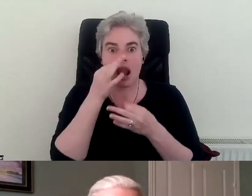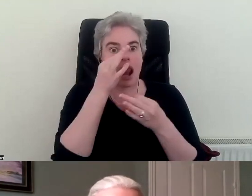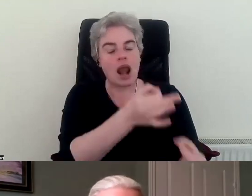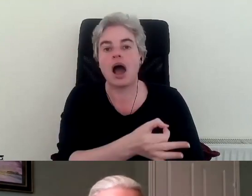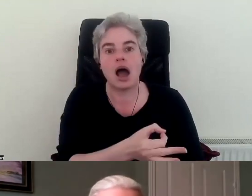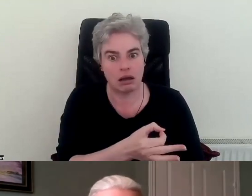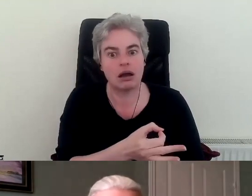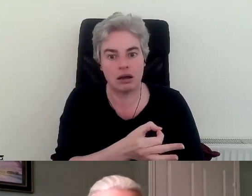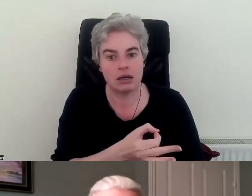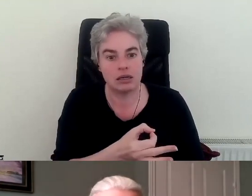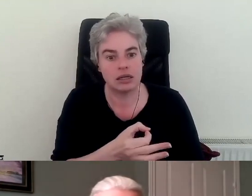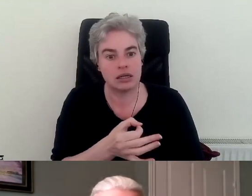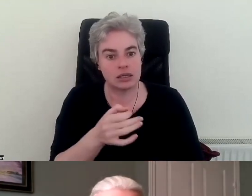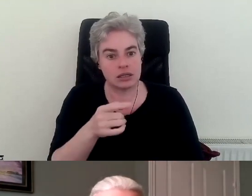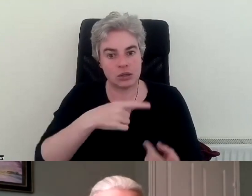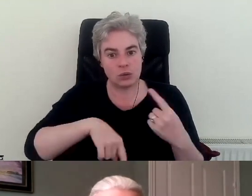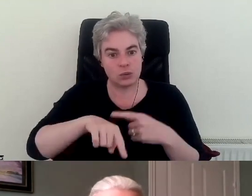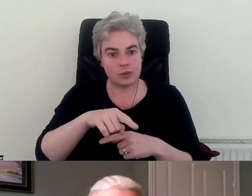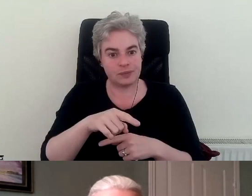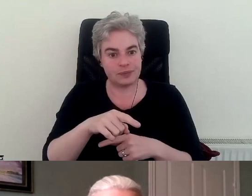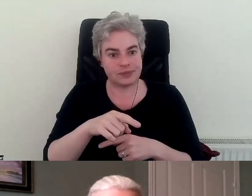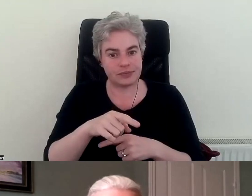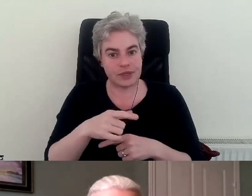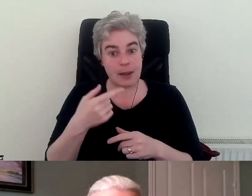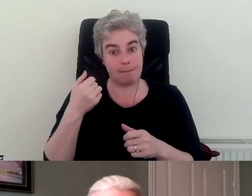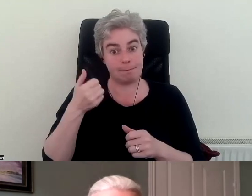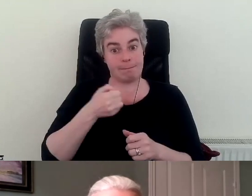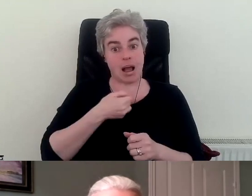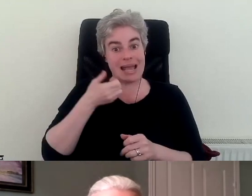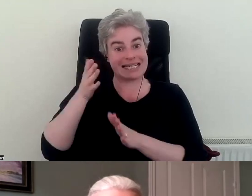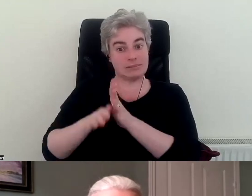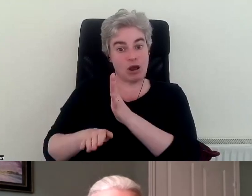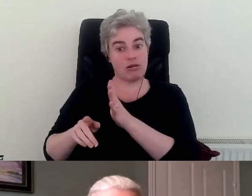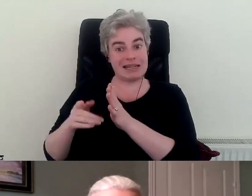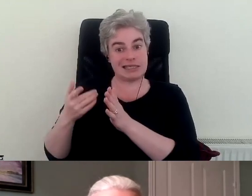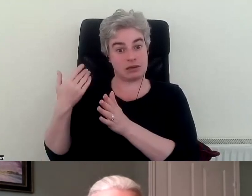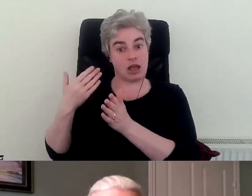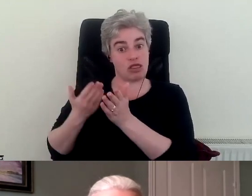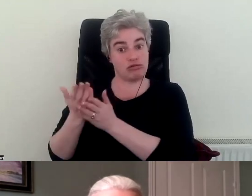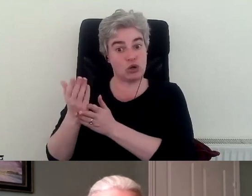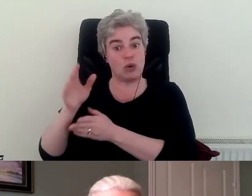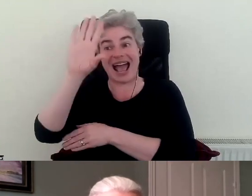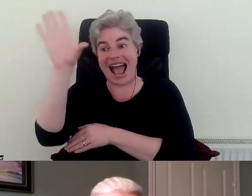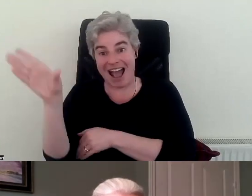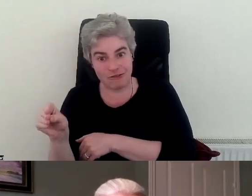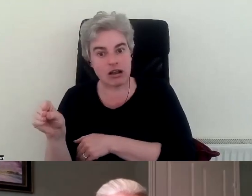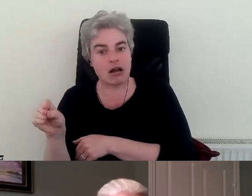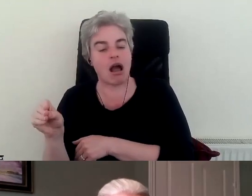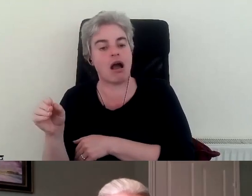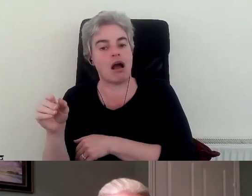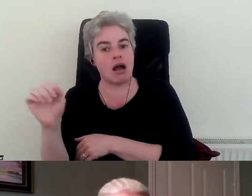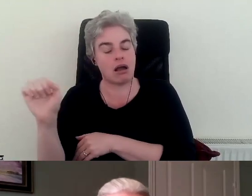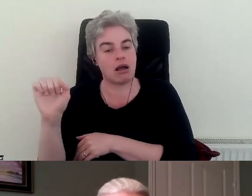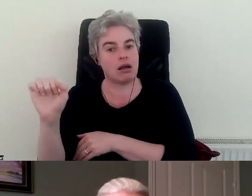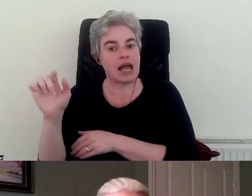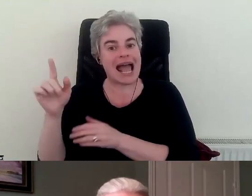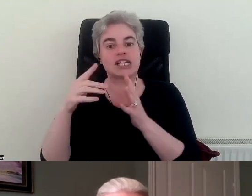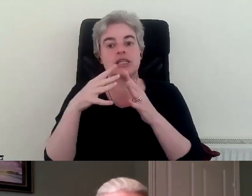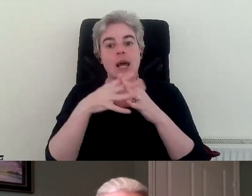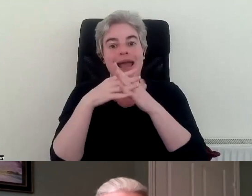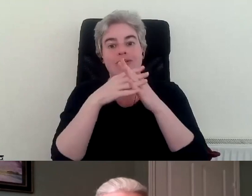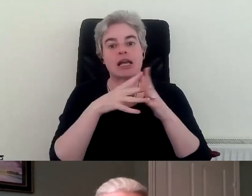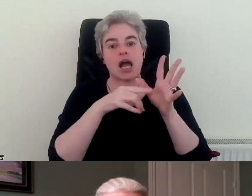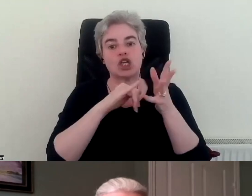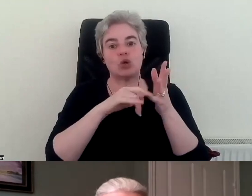course, you and I know my experience is much more through Africa and the USA. I was going to say